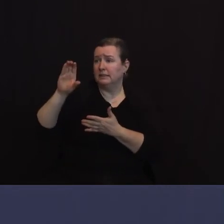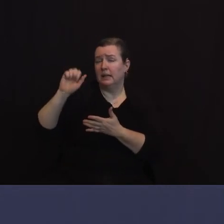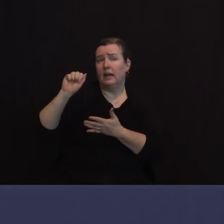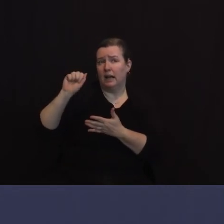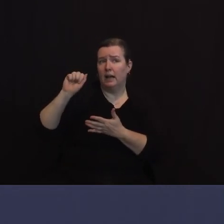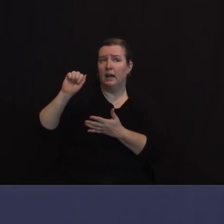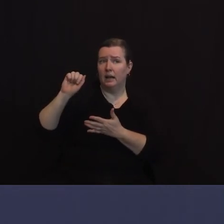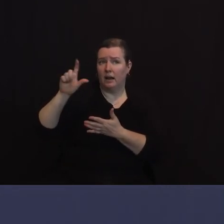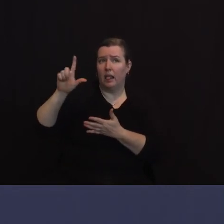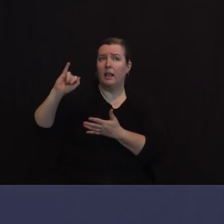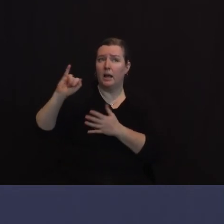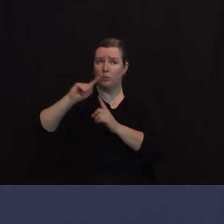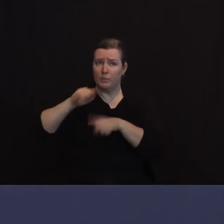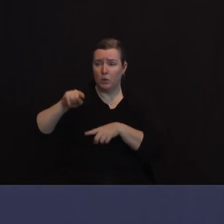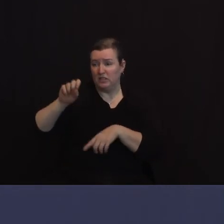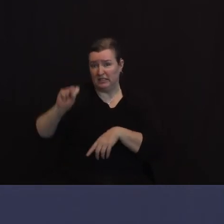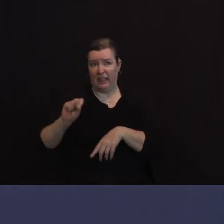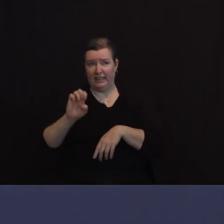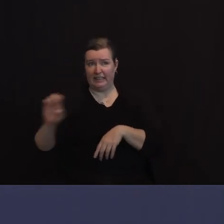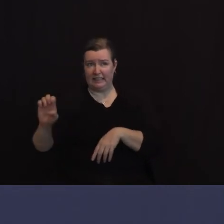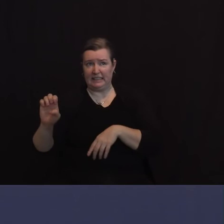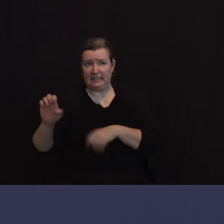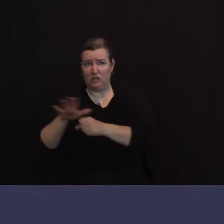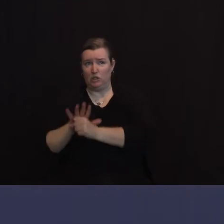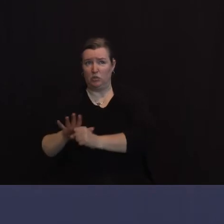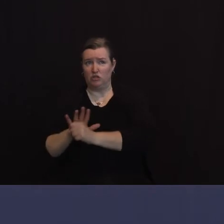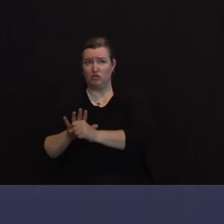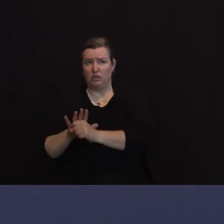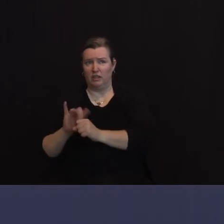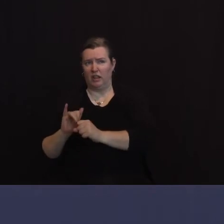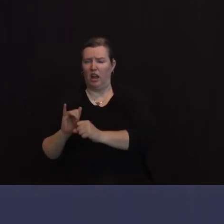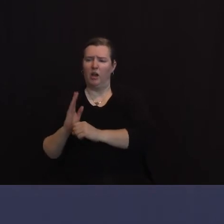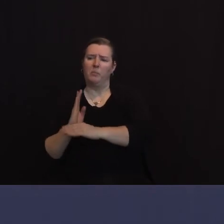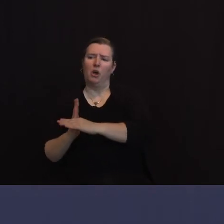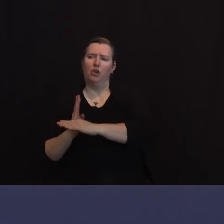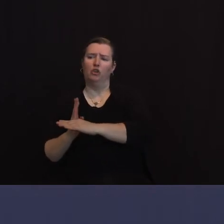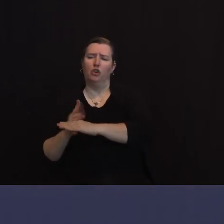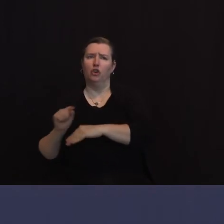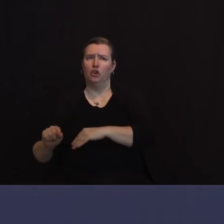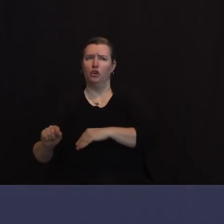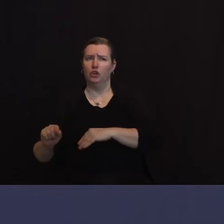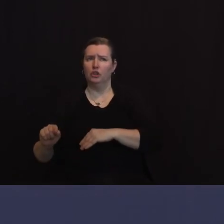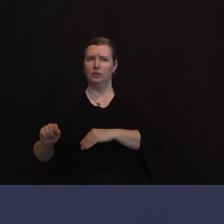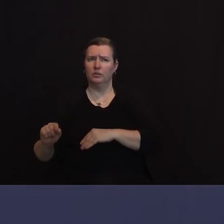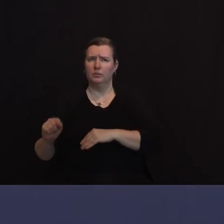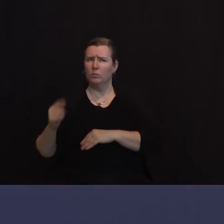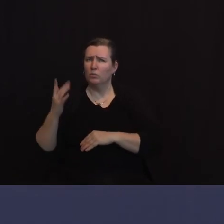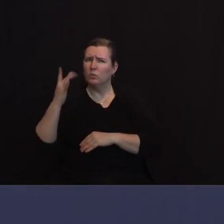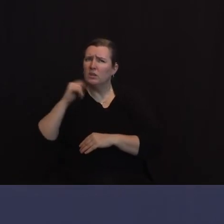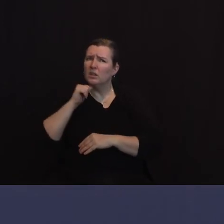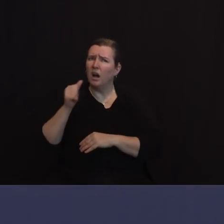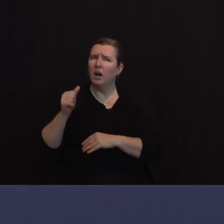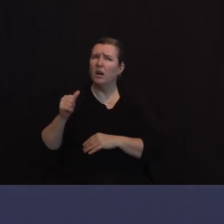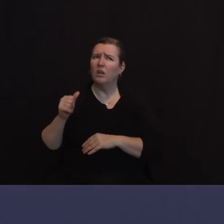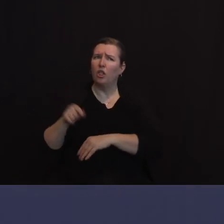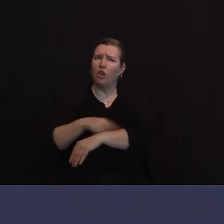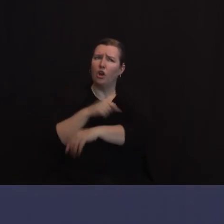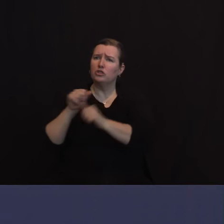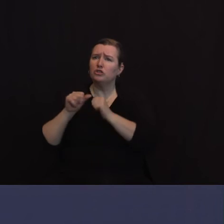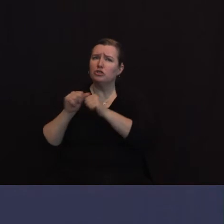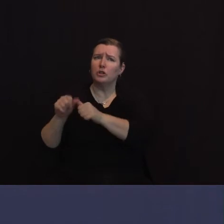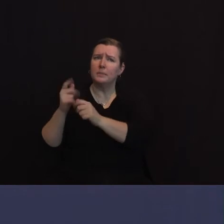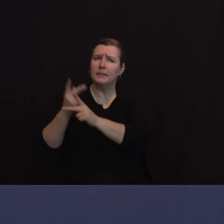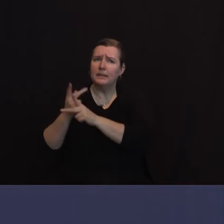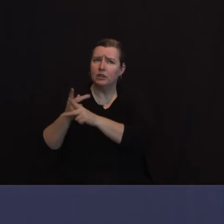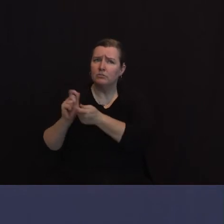also considered moderate risk. Why didn't the long-term care visitation change also apply to those 3 counties,